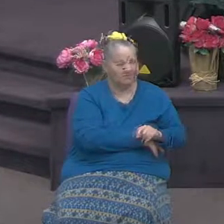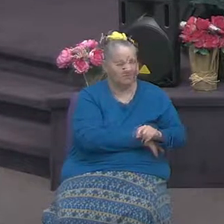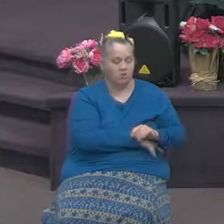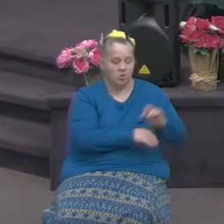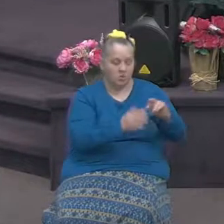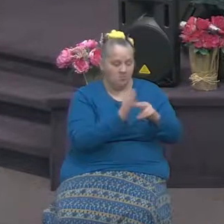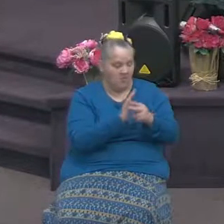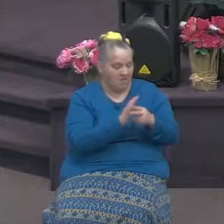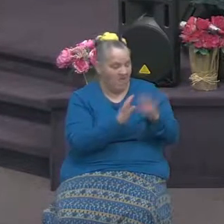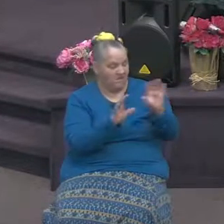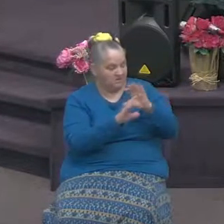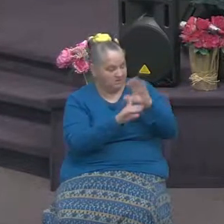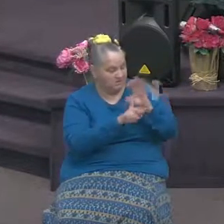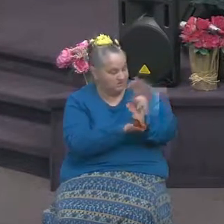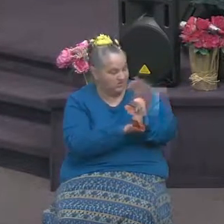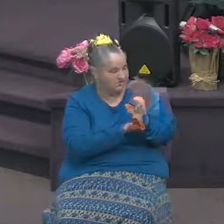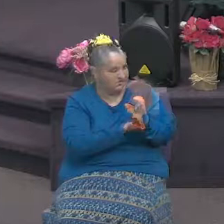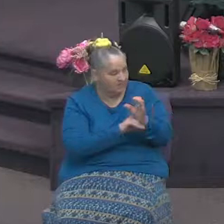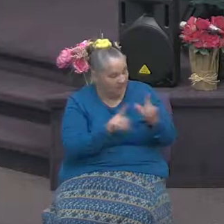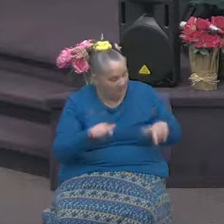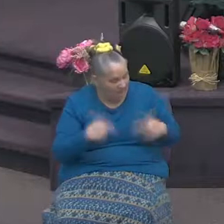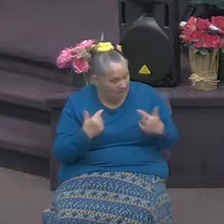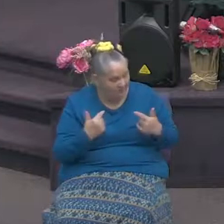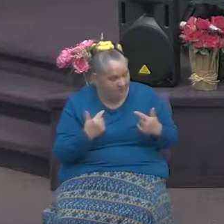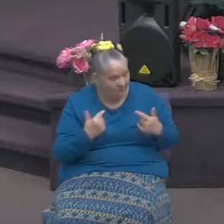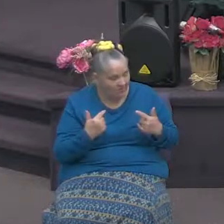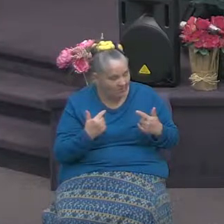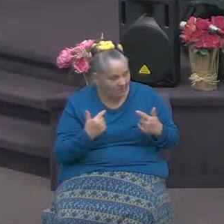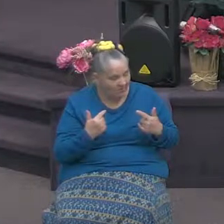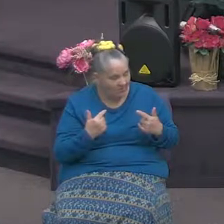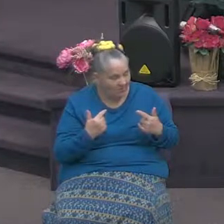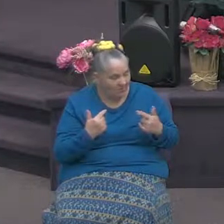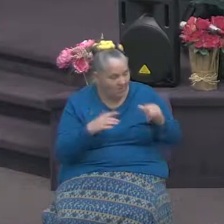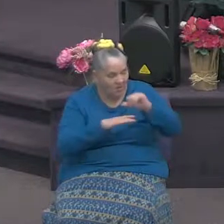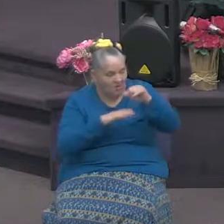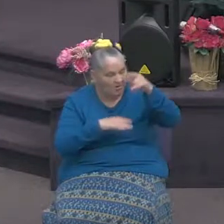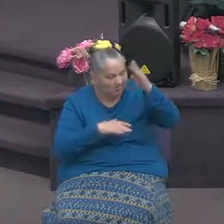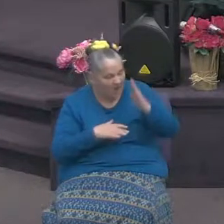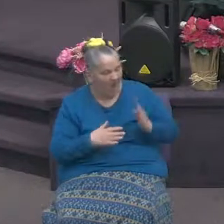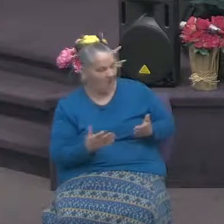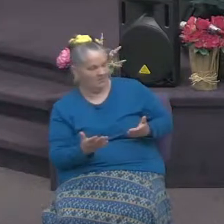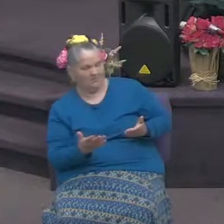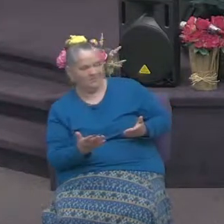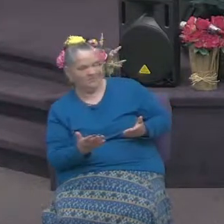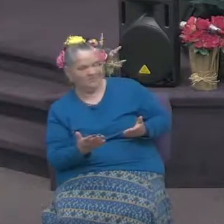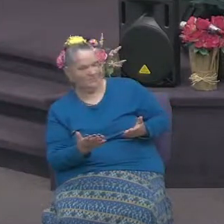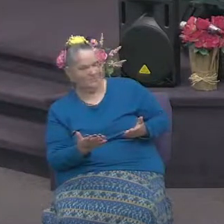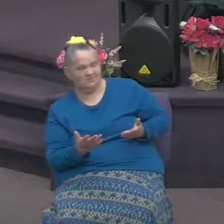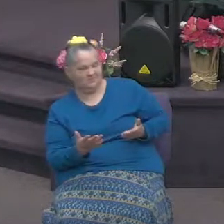You mean that situation and that tribulation in my life was ordained by God?